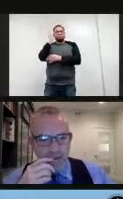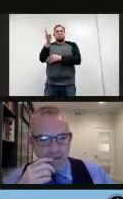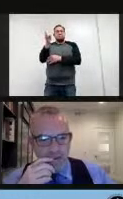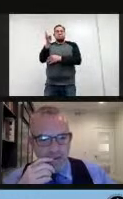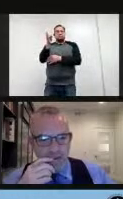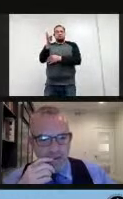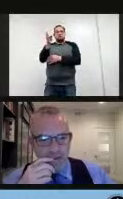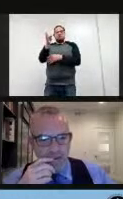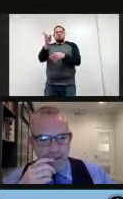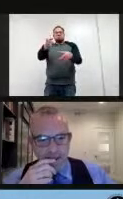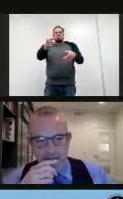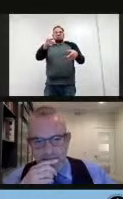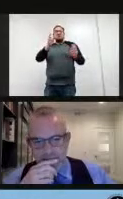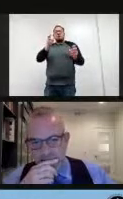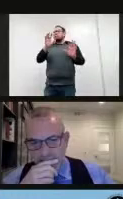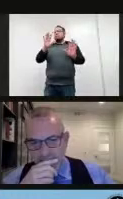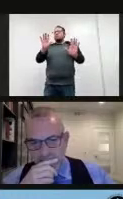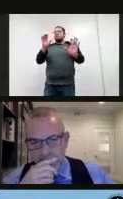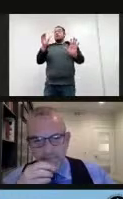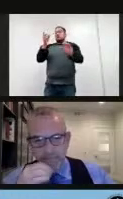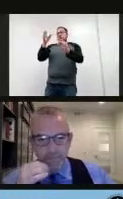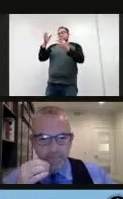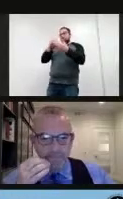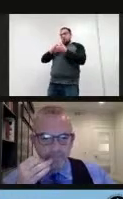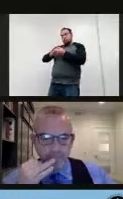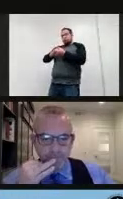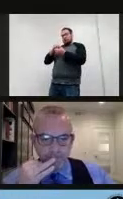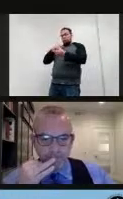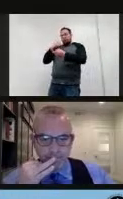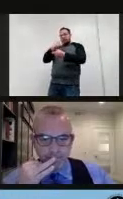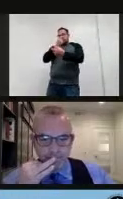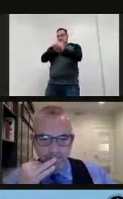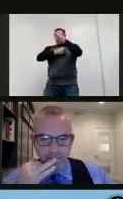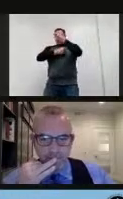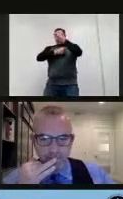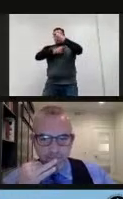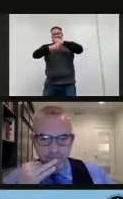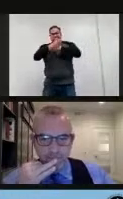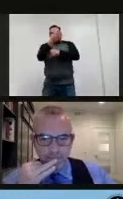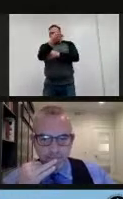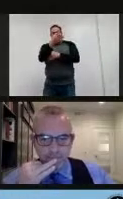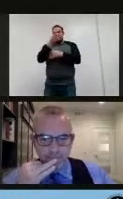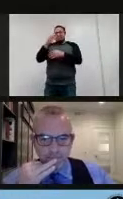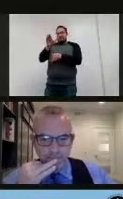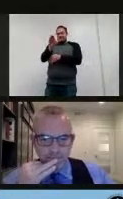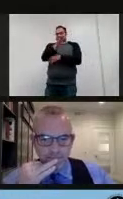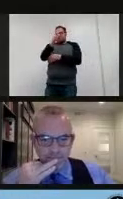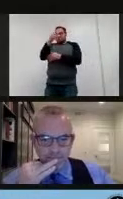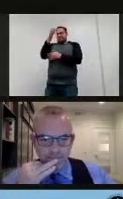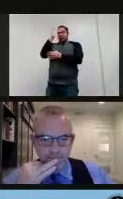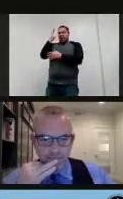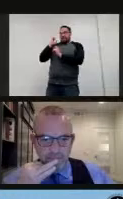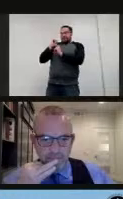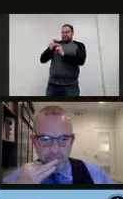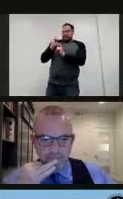partnership. We are doing this on their behalf. It is their God-given responsibility to